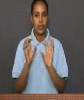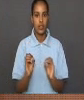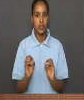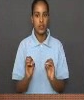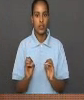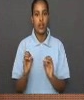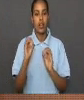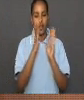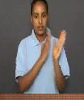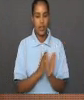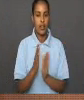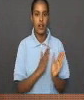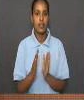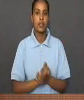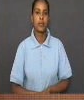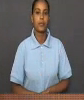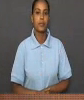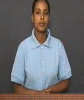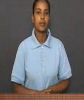Students, let's get ready.